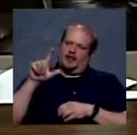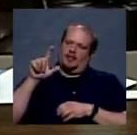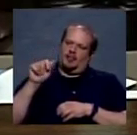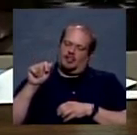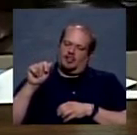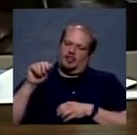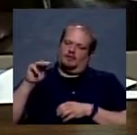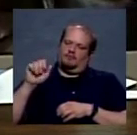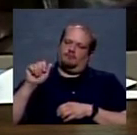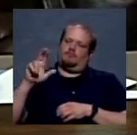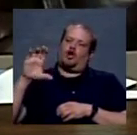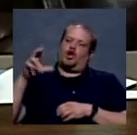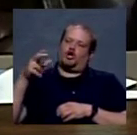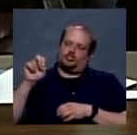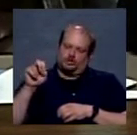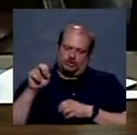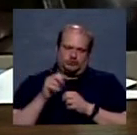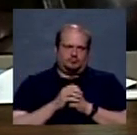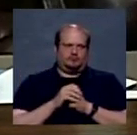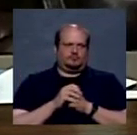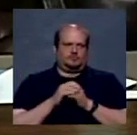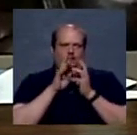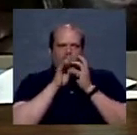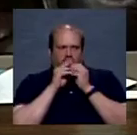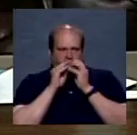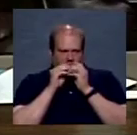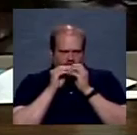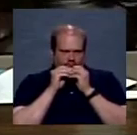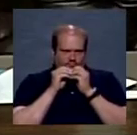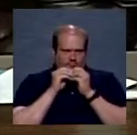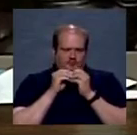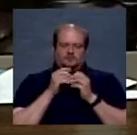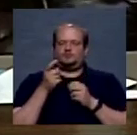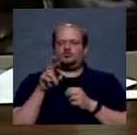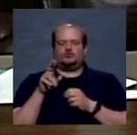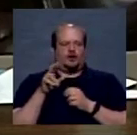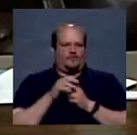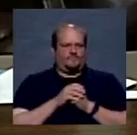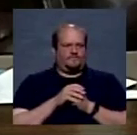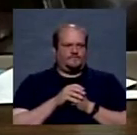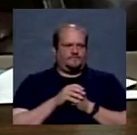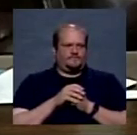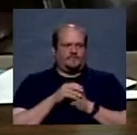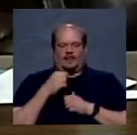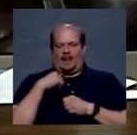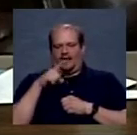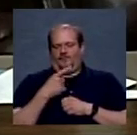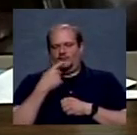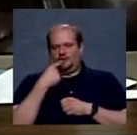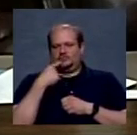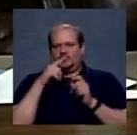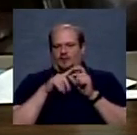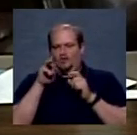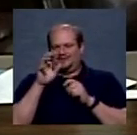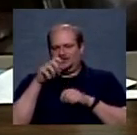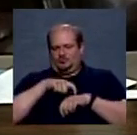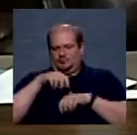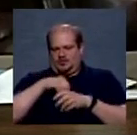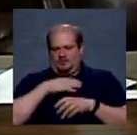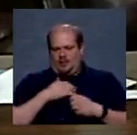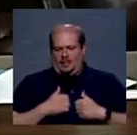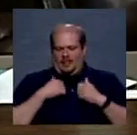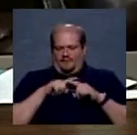LaMarche Drive. I've only said that word 600 times in my life, but for some